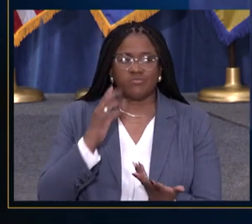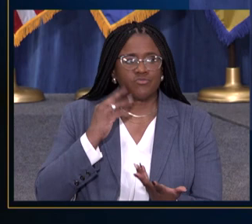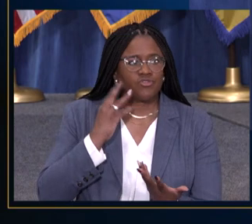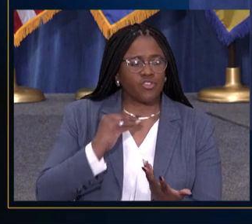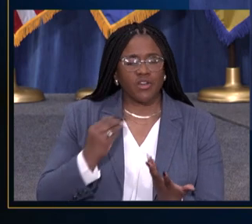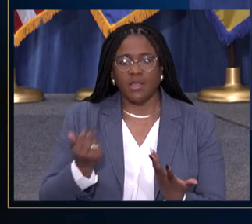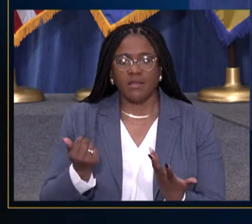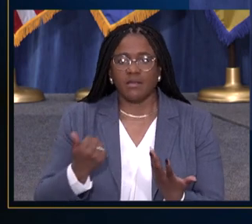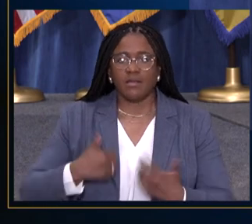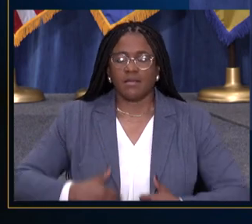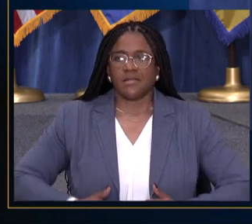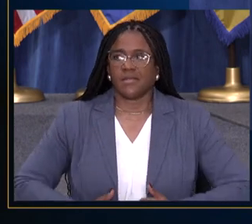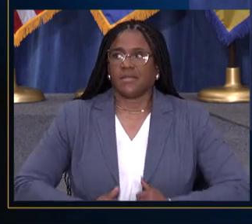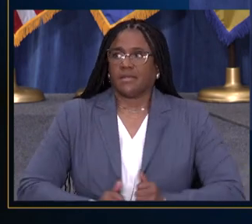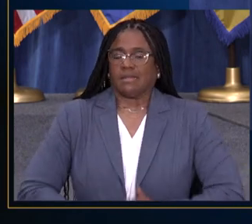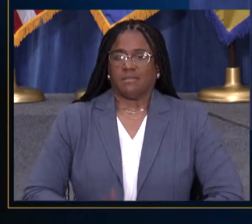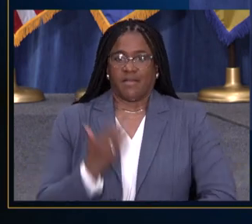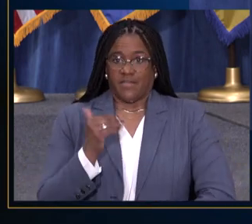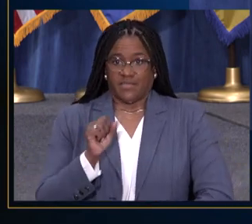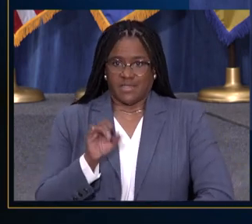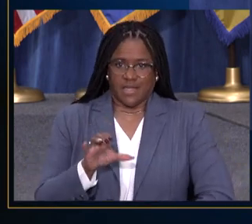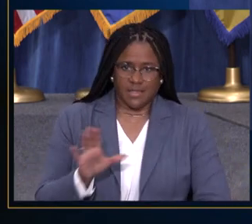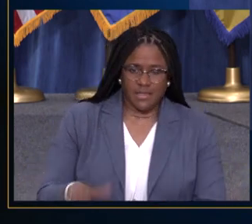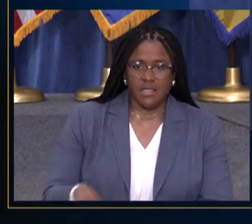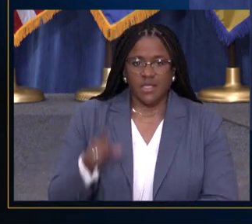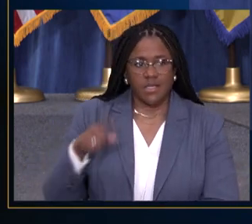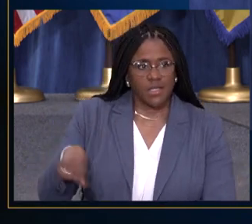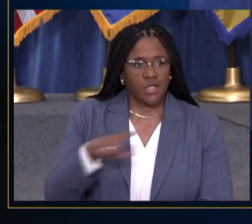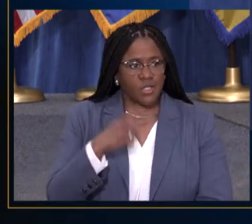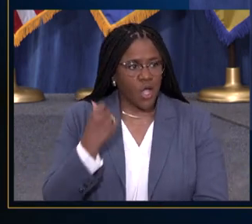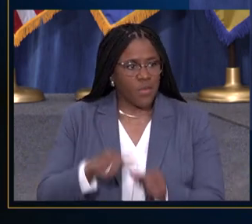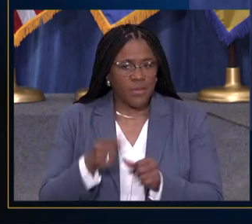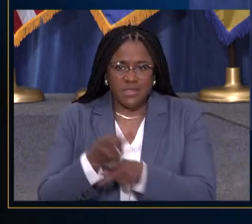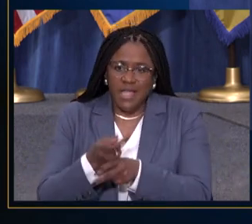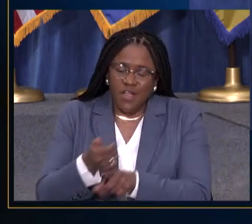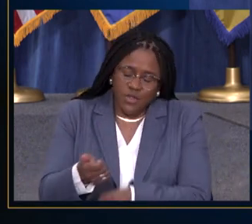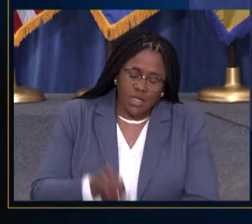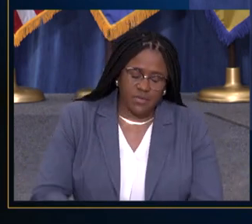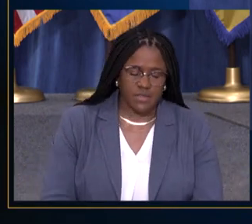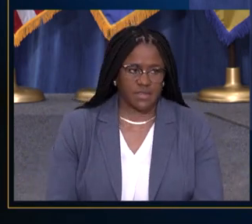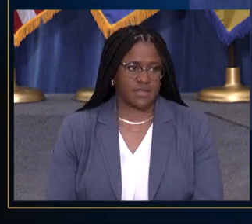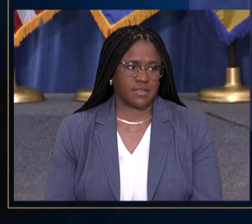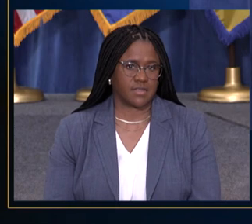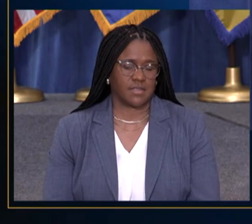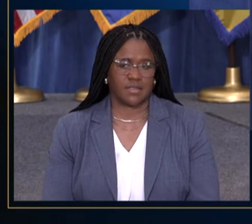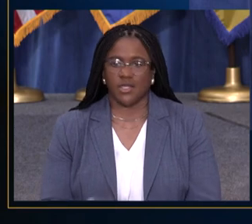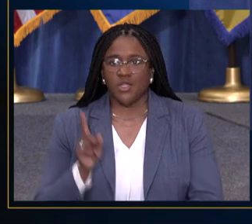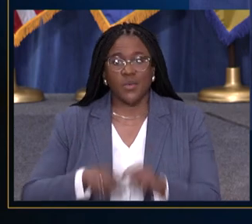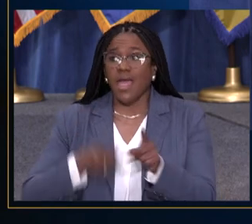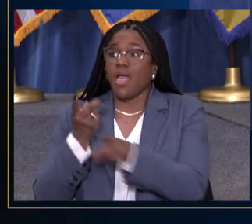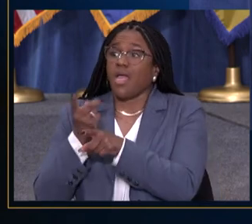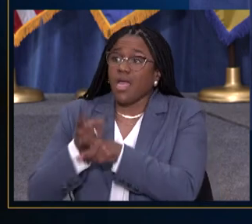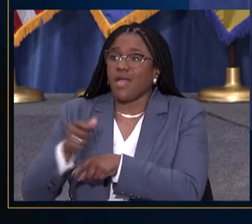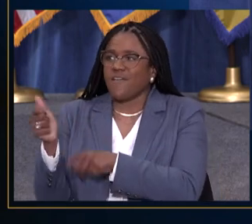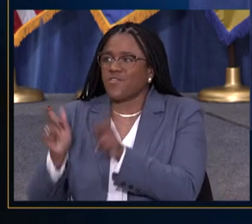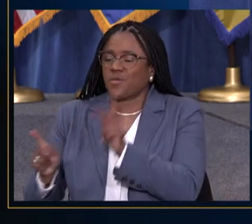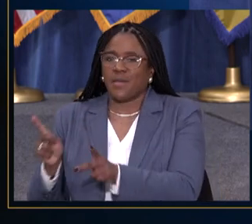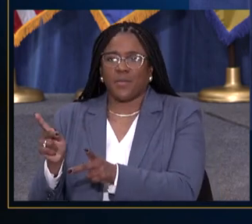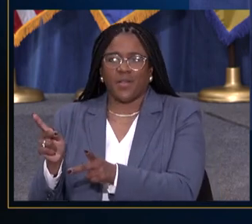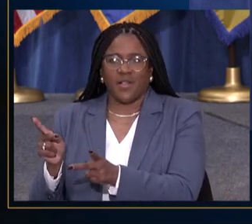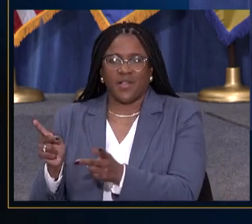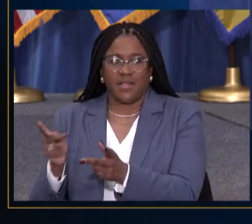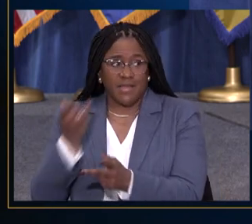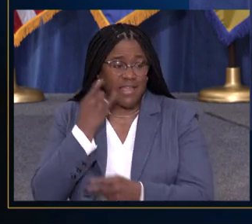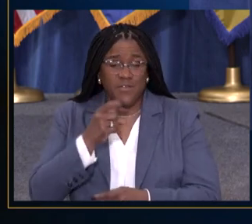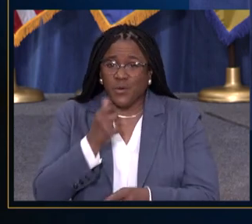this in maybe 15 seconds, y'all remember to take care of yourselves too. Ooh. You can't take care of other people